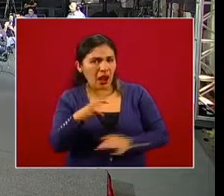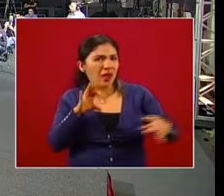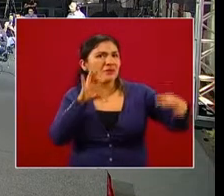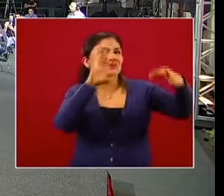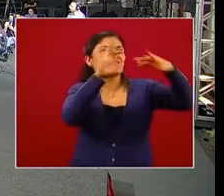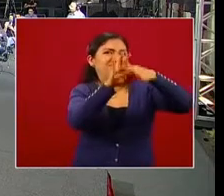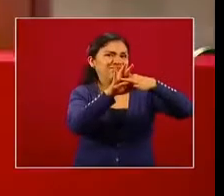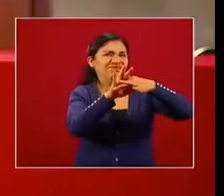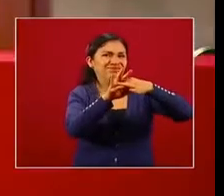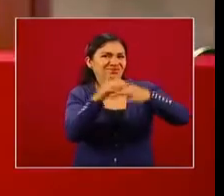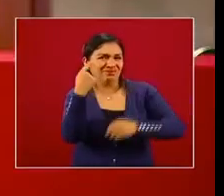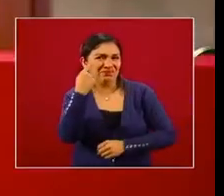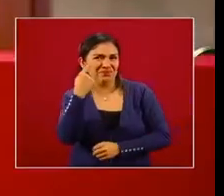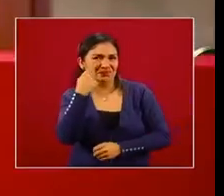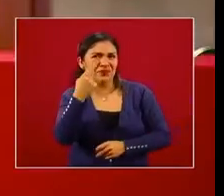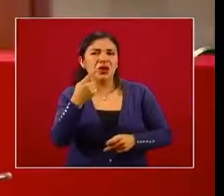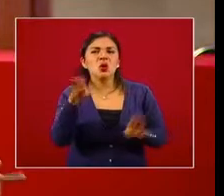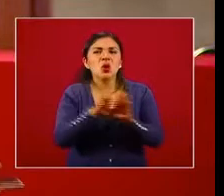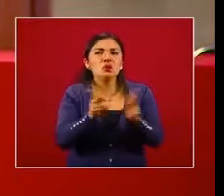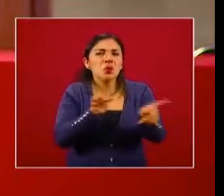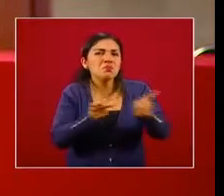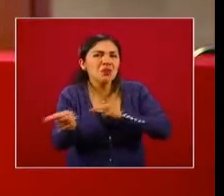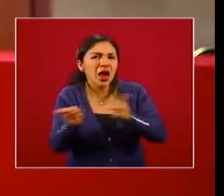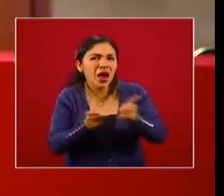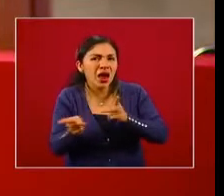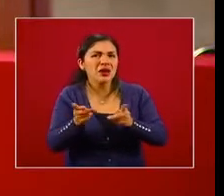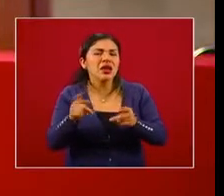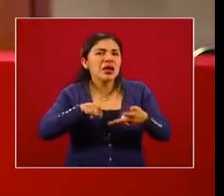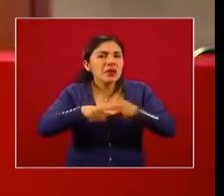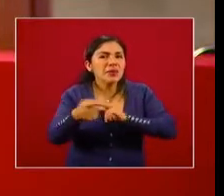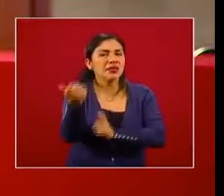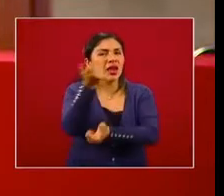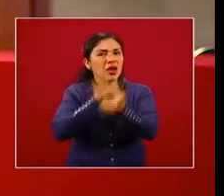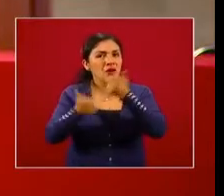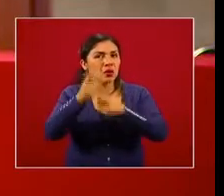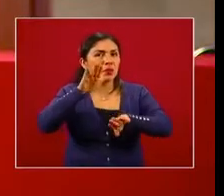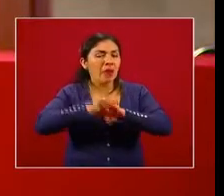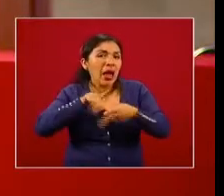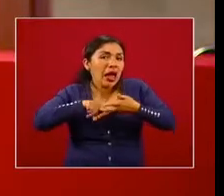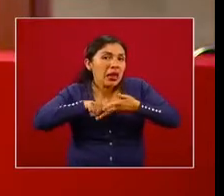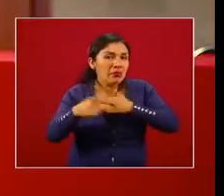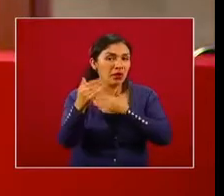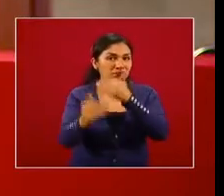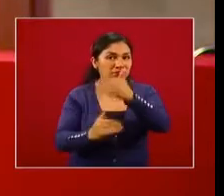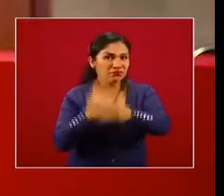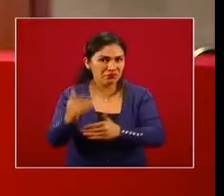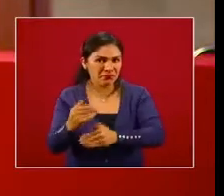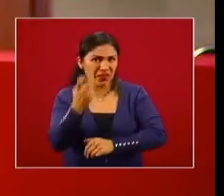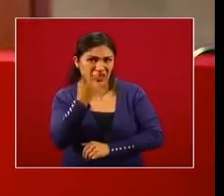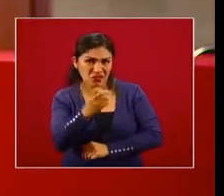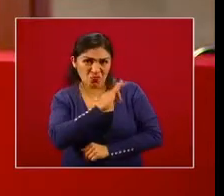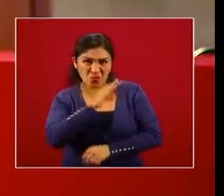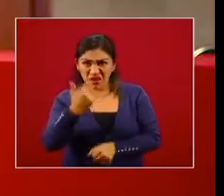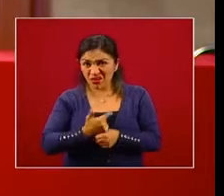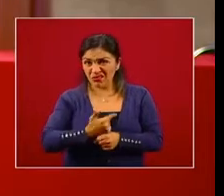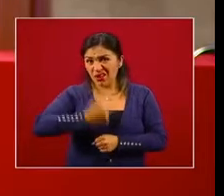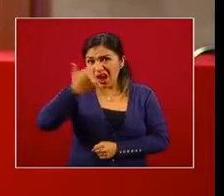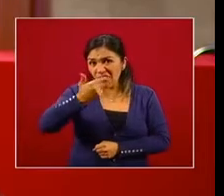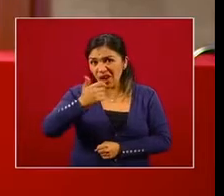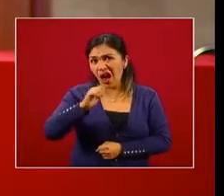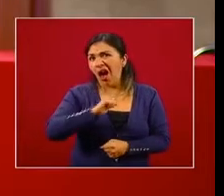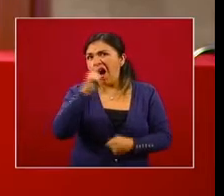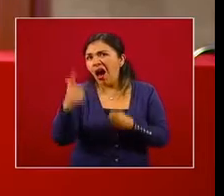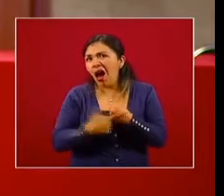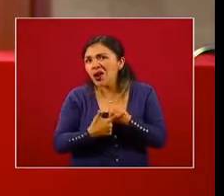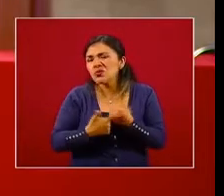and we see how tied their economic activity is to Mexican production lines. Does this implies